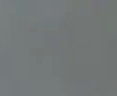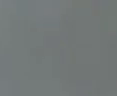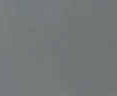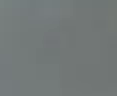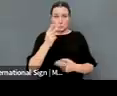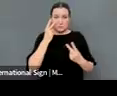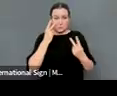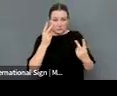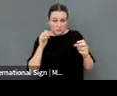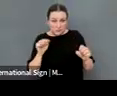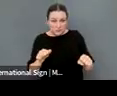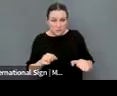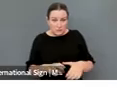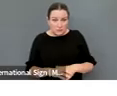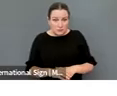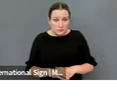Not just yet.